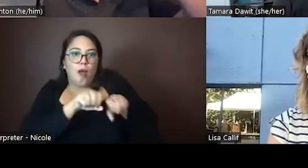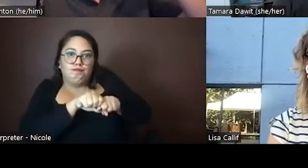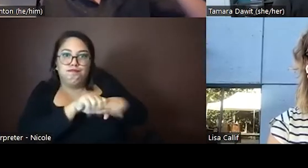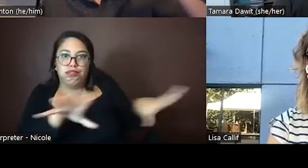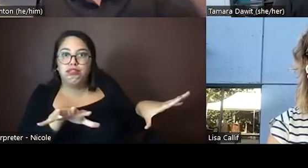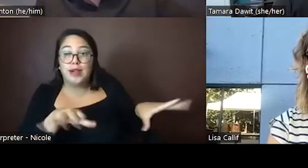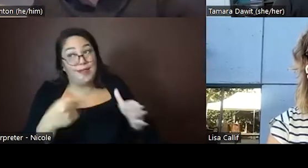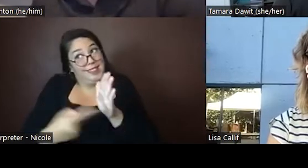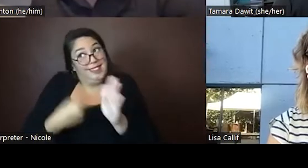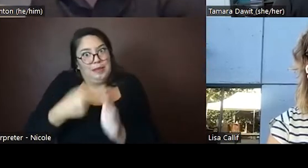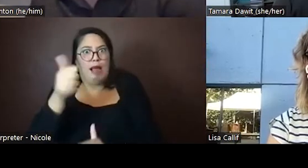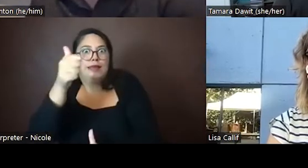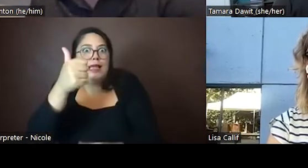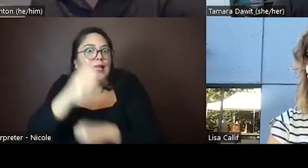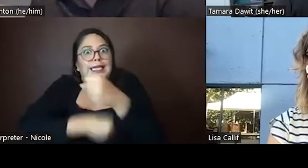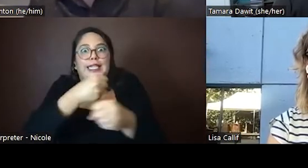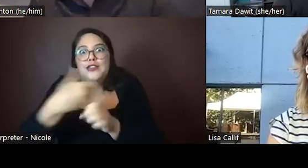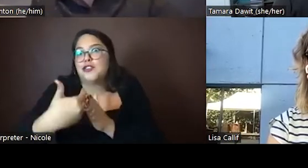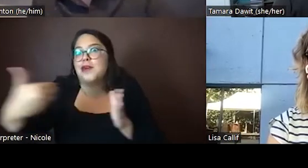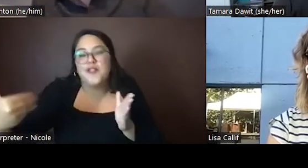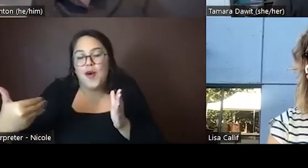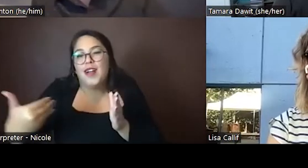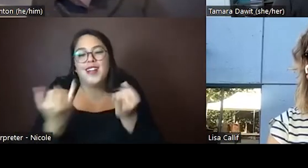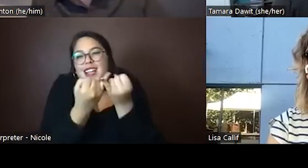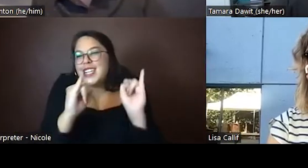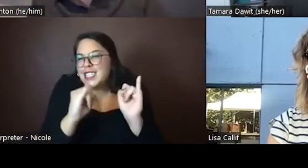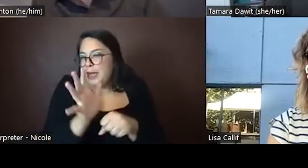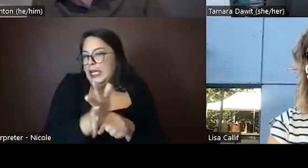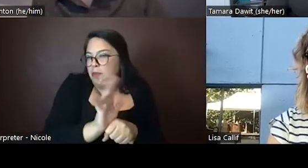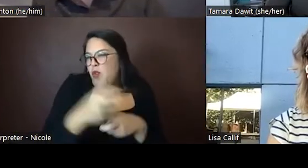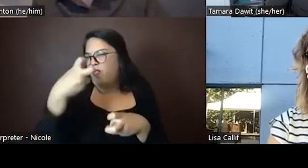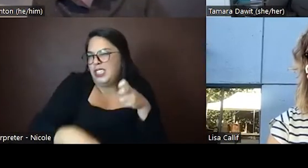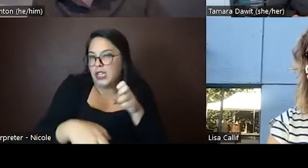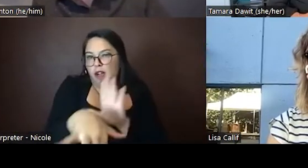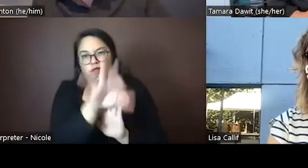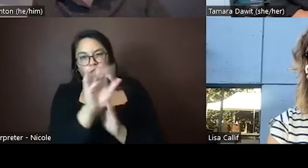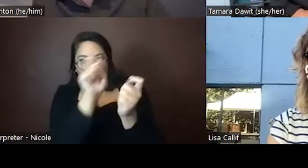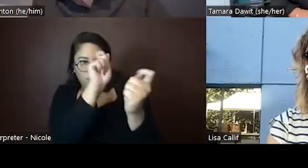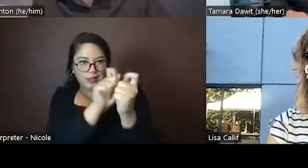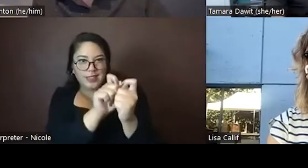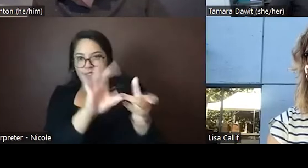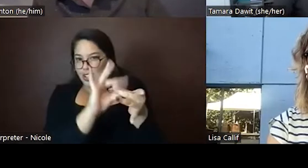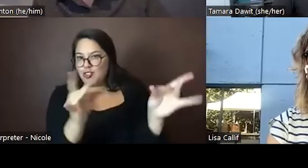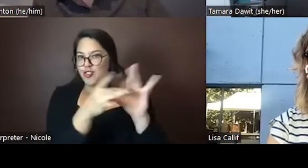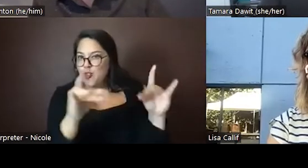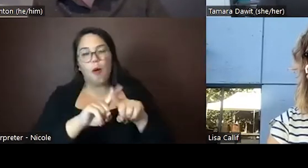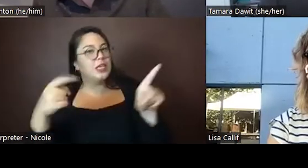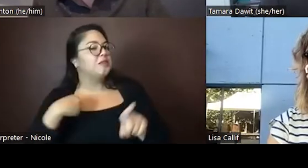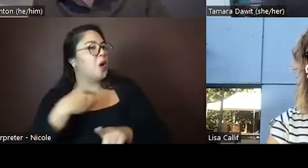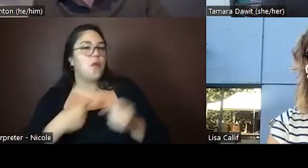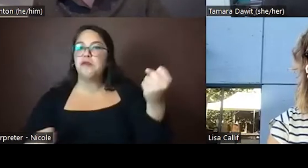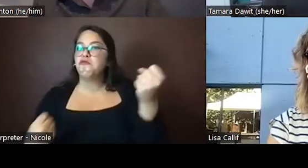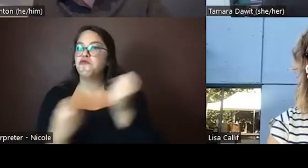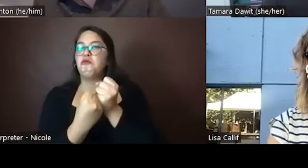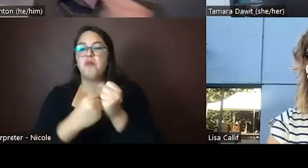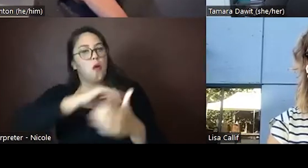decade. I mean, independent films can be difficult to figure out what your story is, and we're along for the ride. But the point of talking